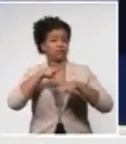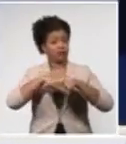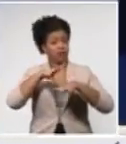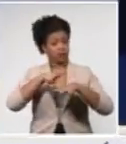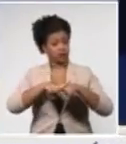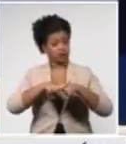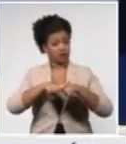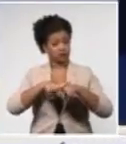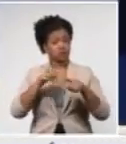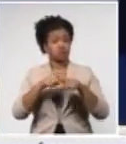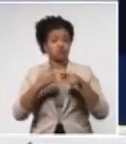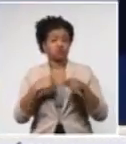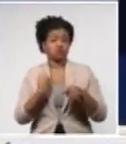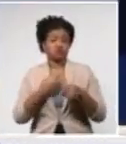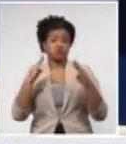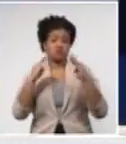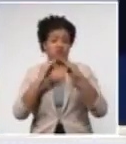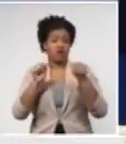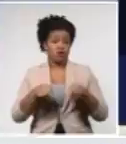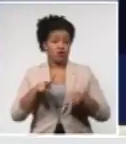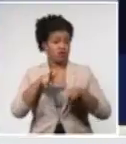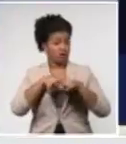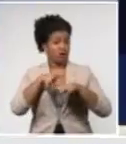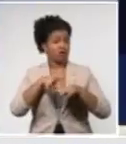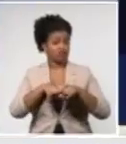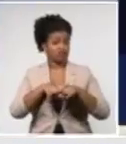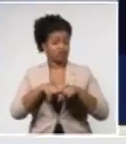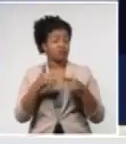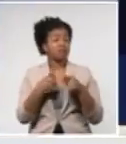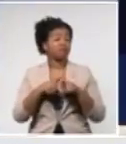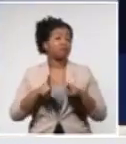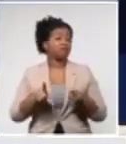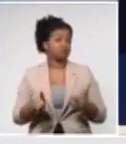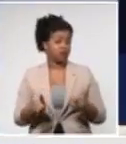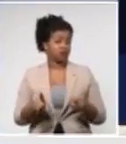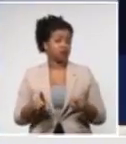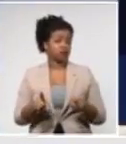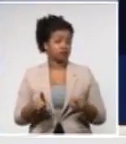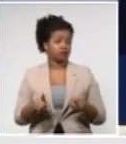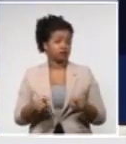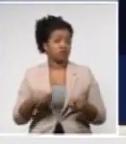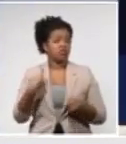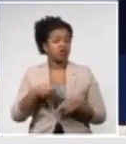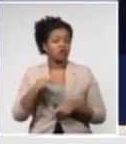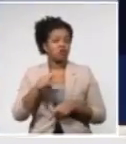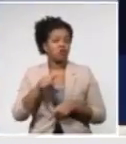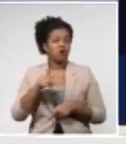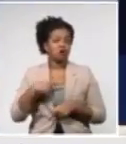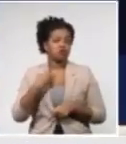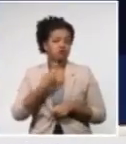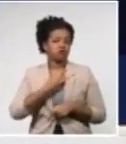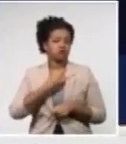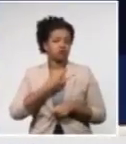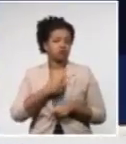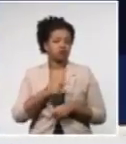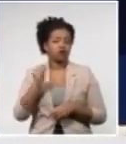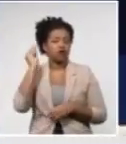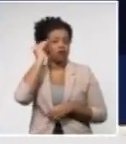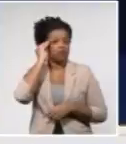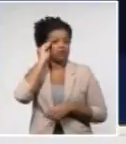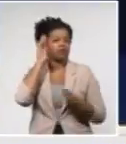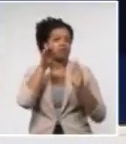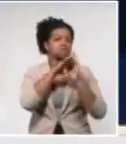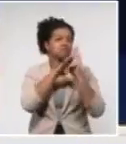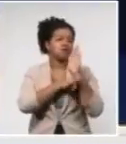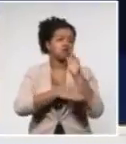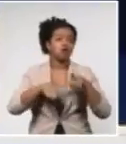responsible behavior in the fulfillment of these measures is what really will allow us